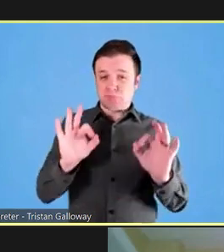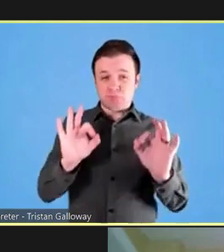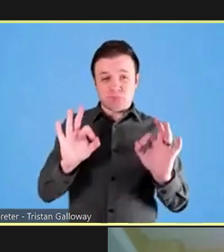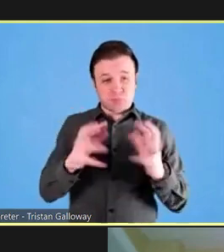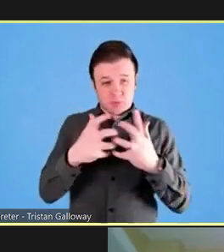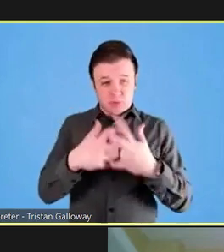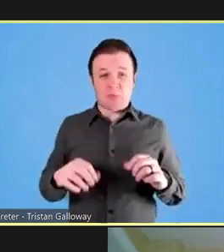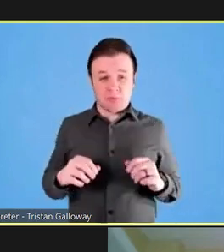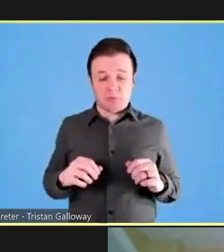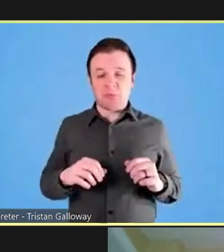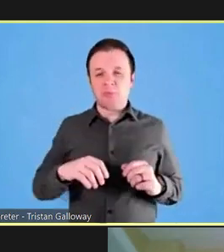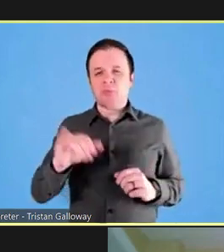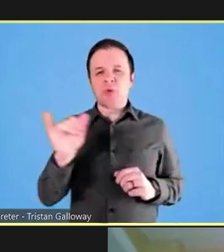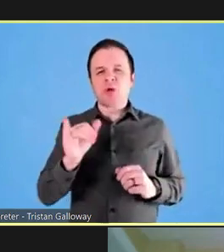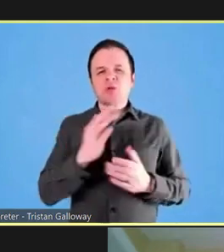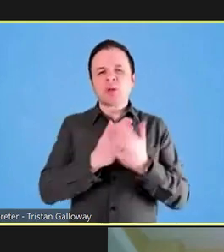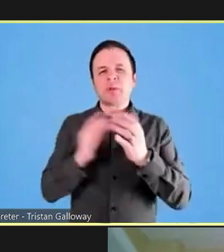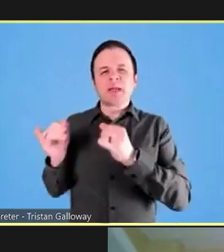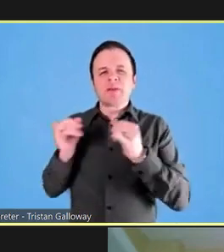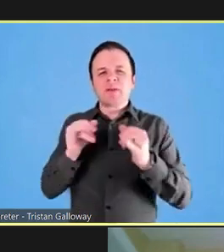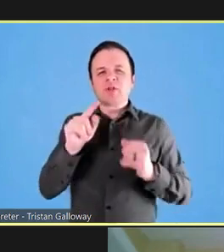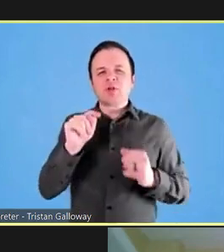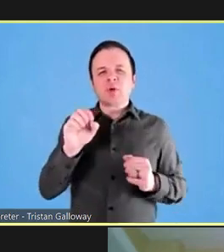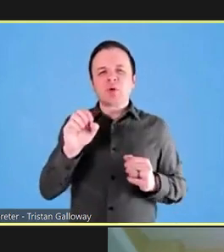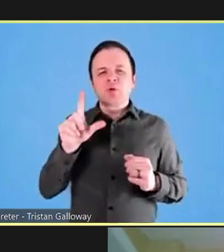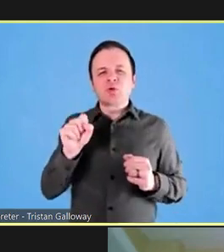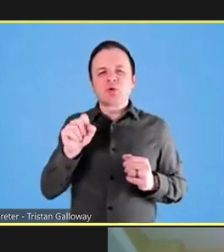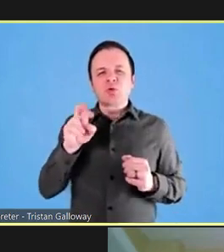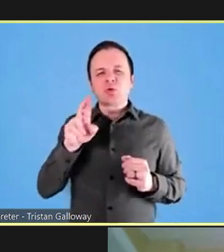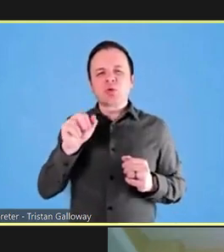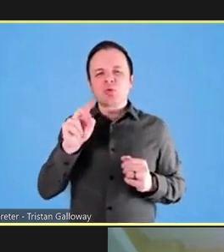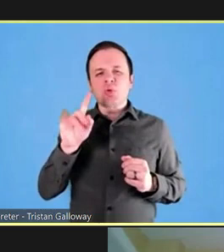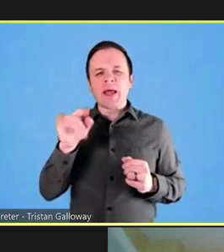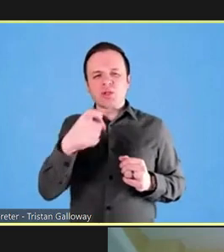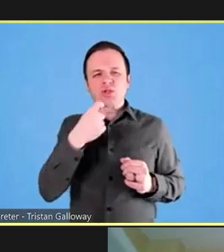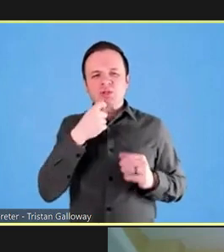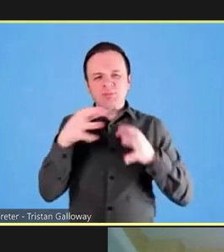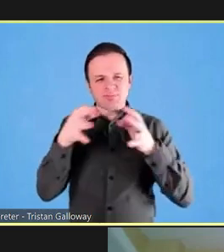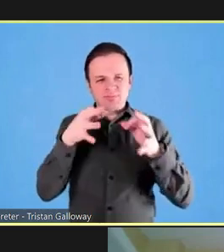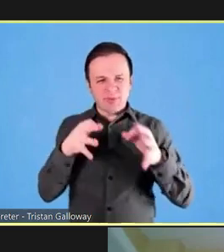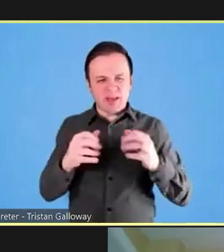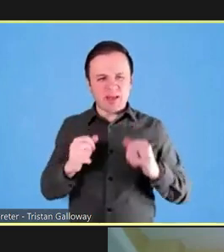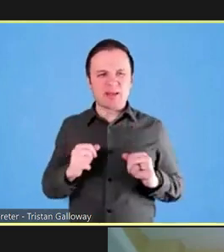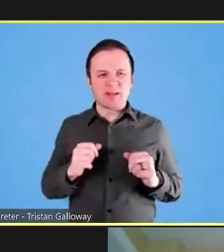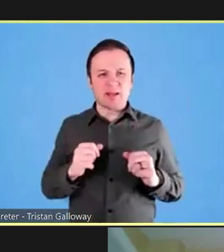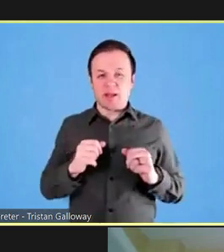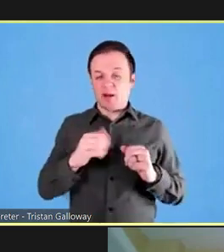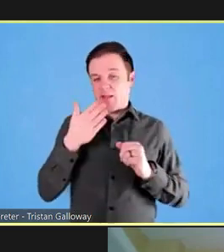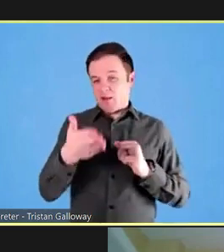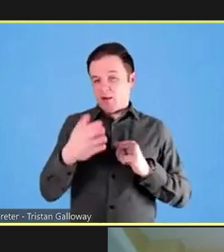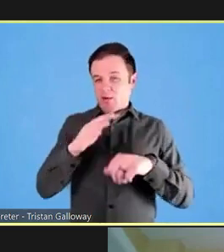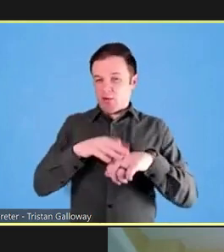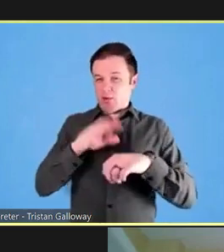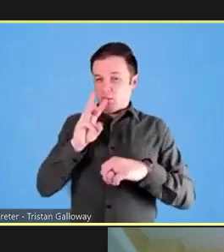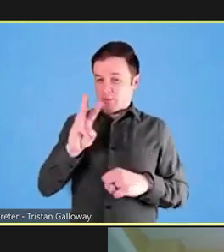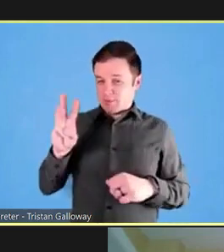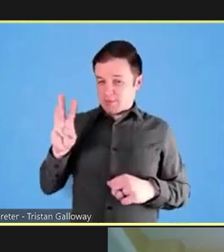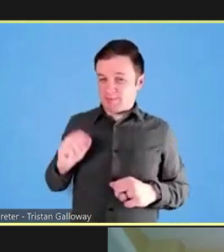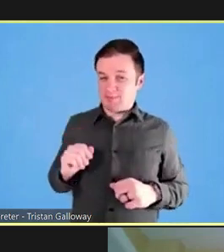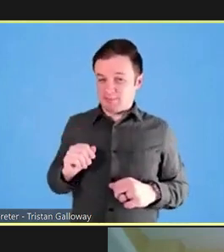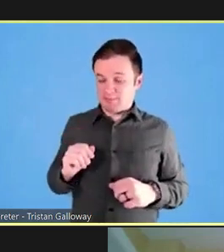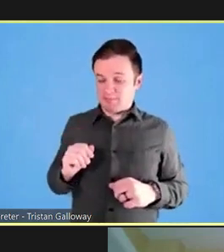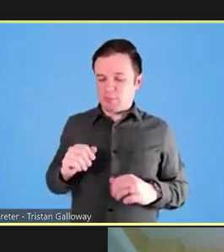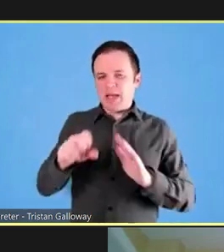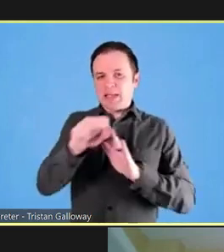used some of the individual tools that Randy presented on that are available on the website is we had a